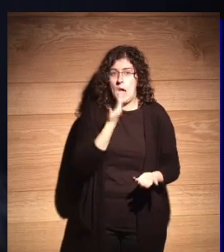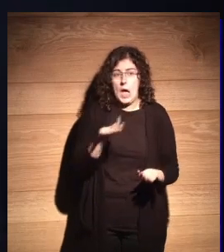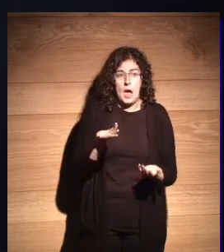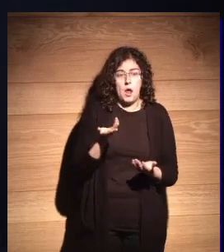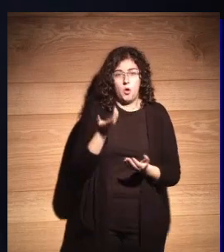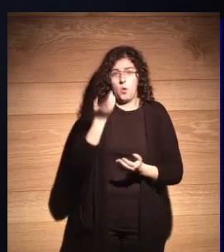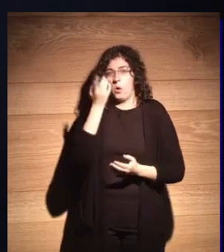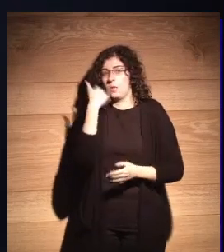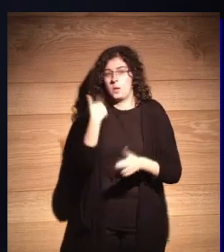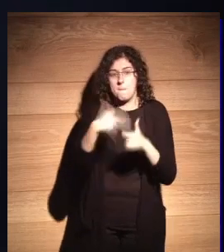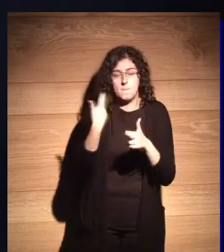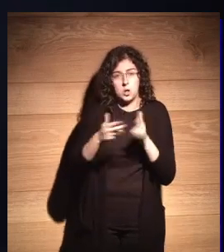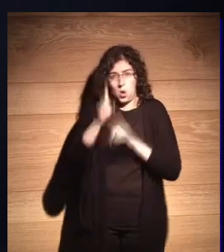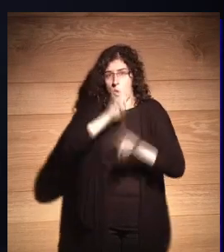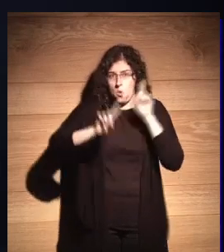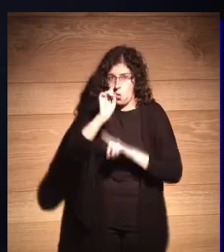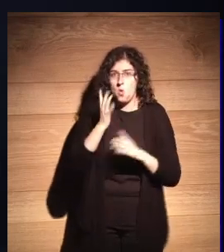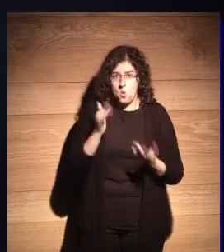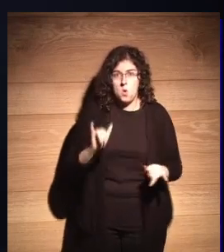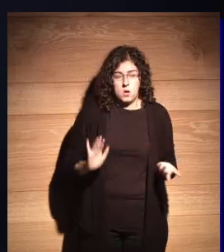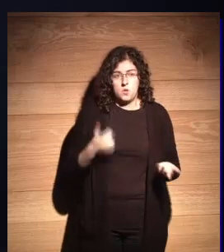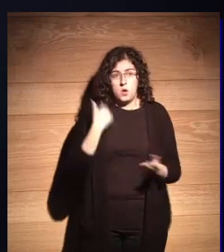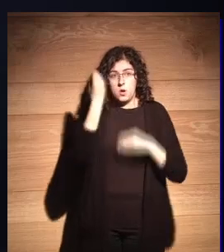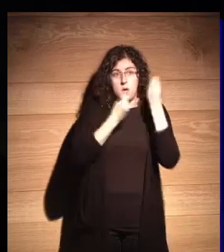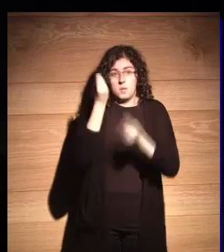when I'm in a wheelchair, they'll let me come in. You will be